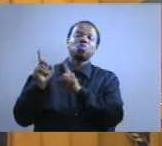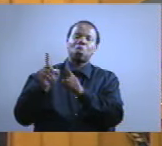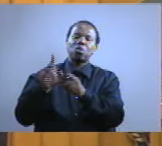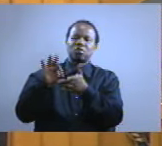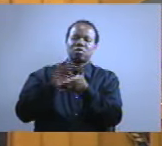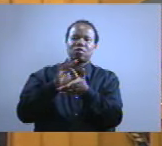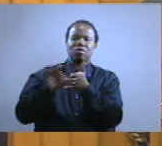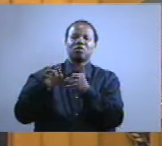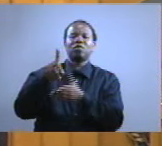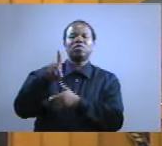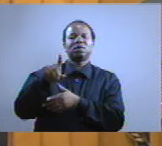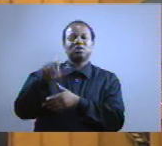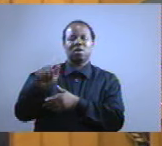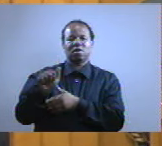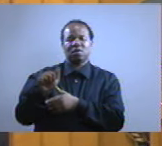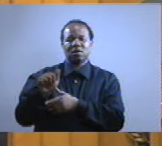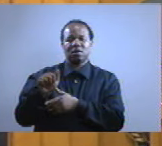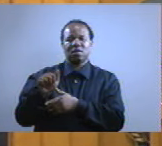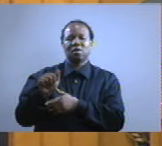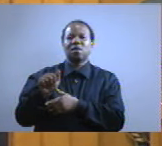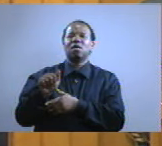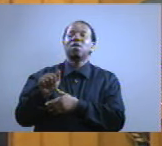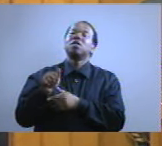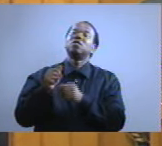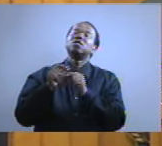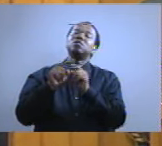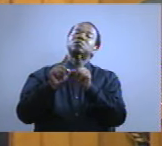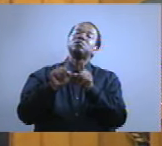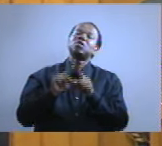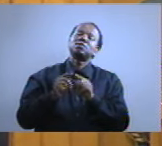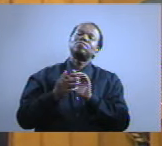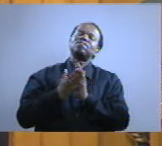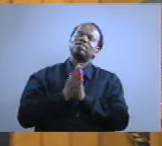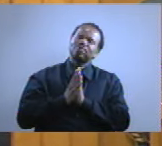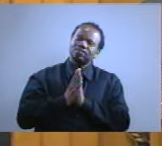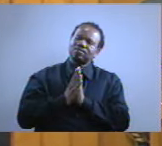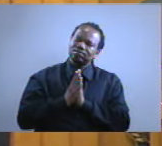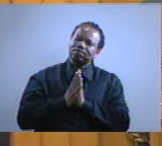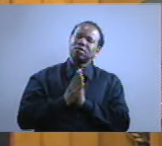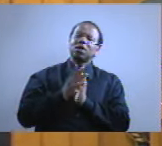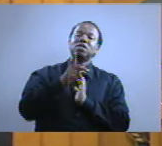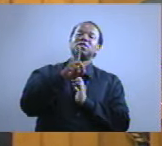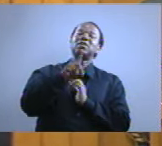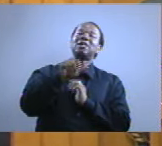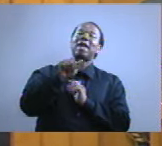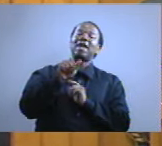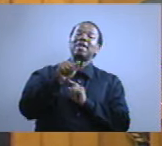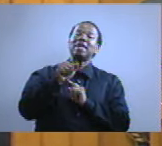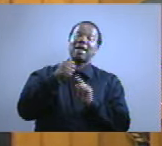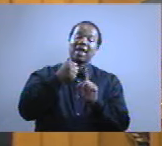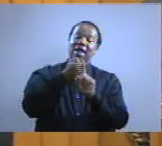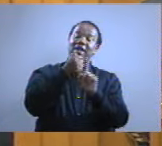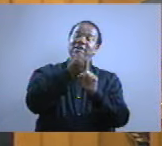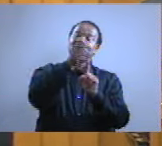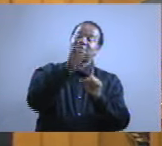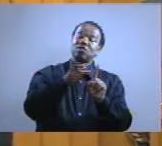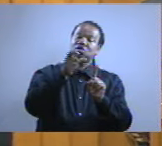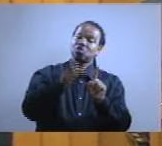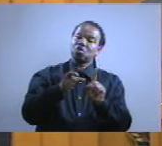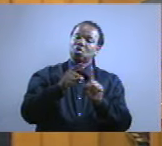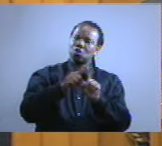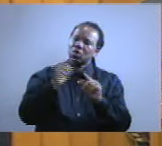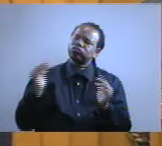to vote for the Democratic Alliance. Special mention of gratitude must go to the DA activists who work tirelessly to make